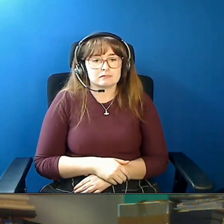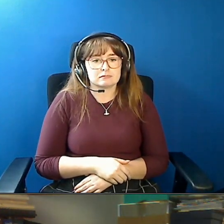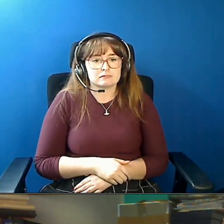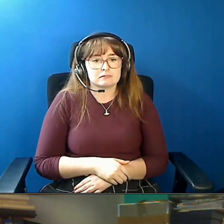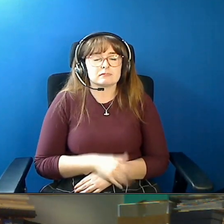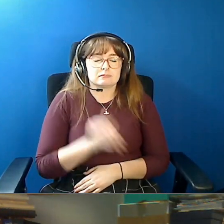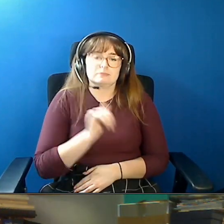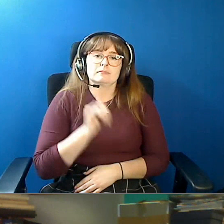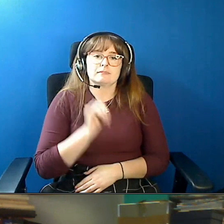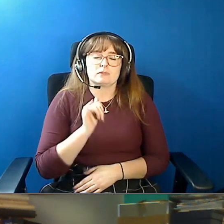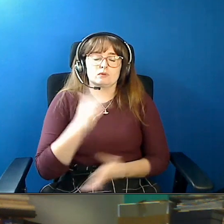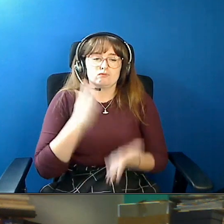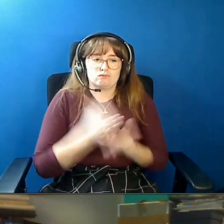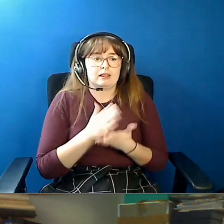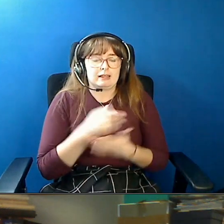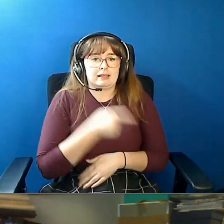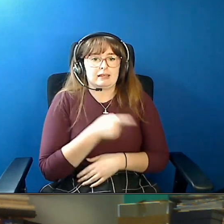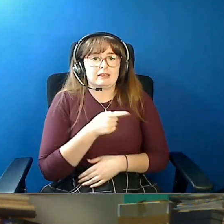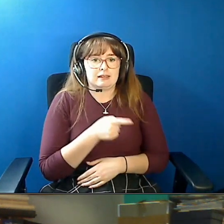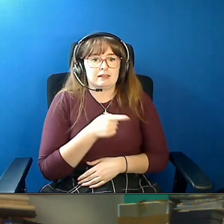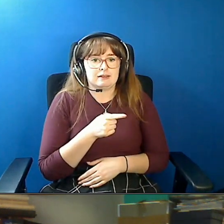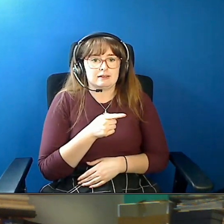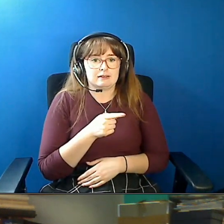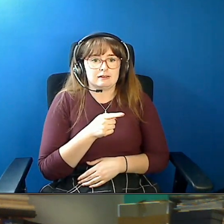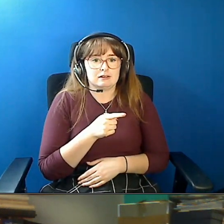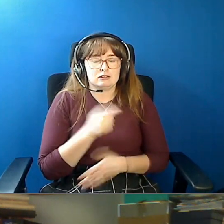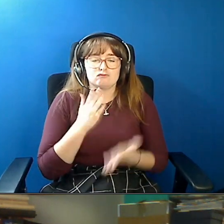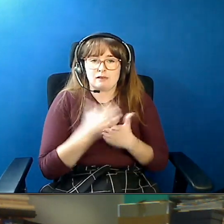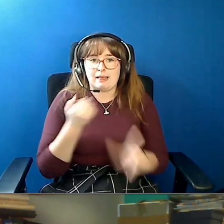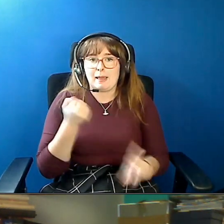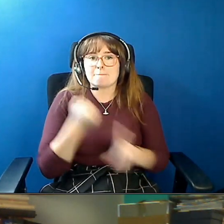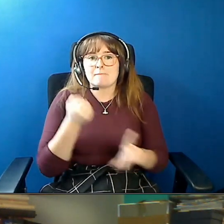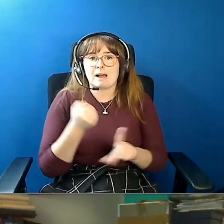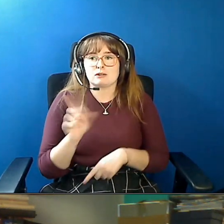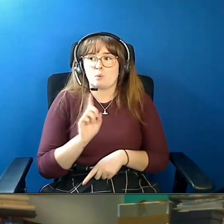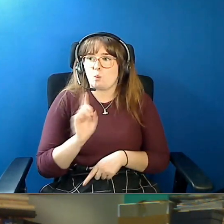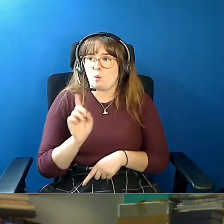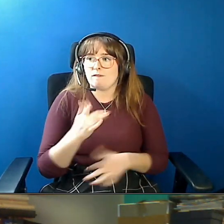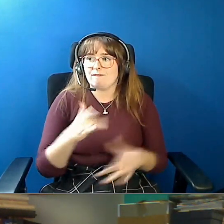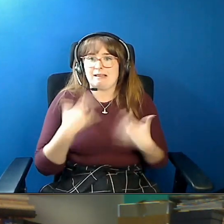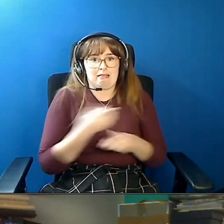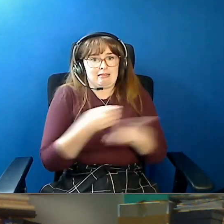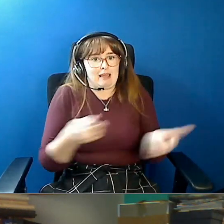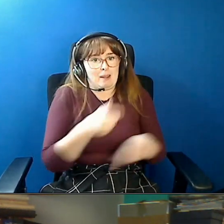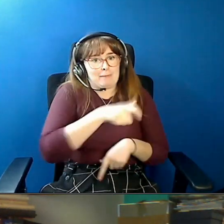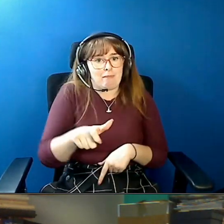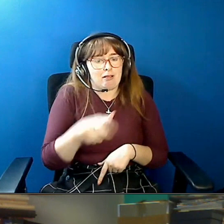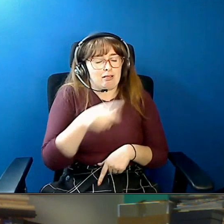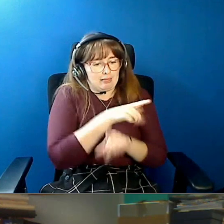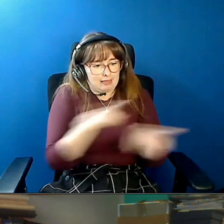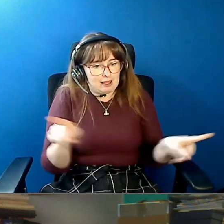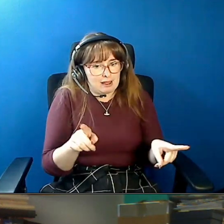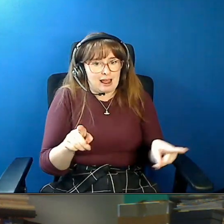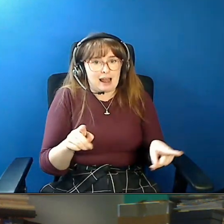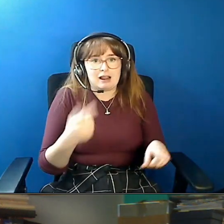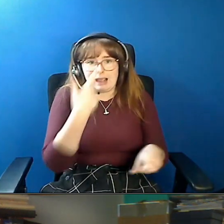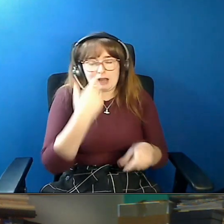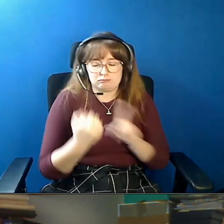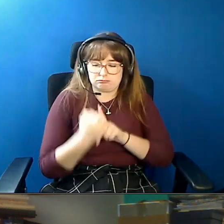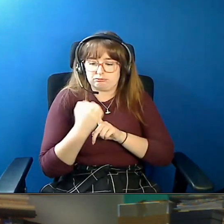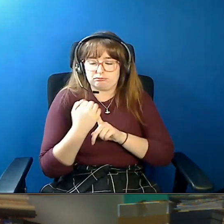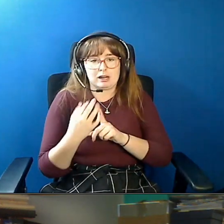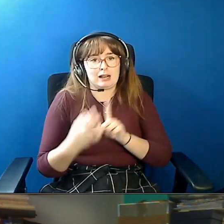it's a real measure of what the real impact that people are really going to feel on the ground ultimately, and it allows you to improve over time